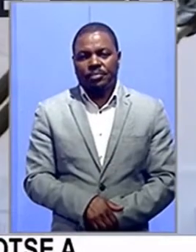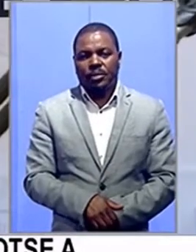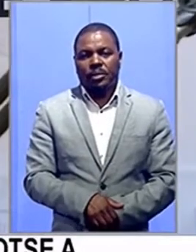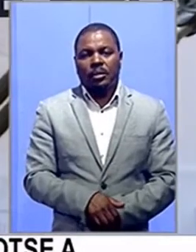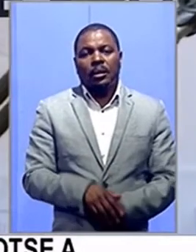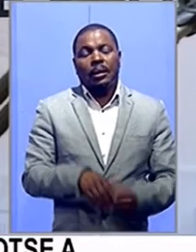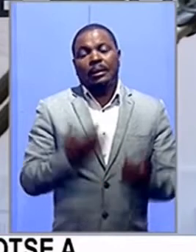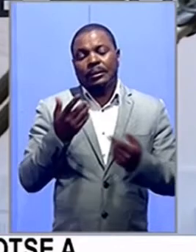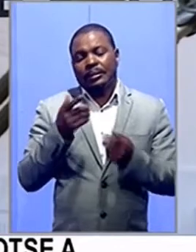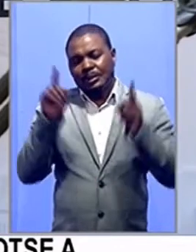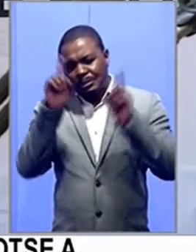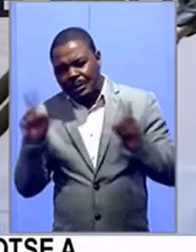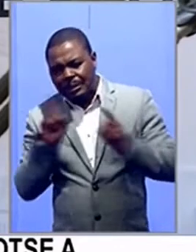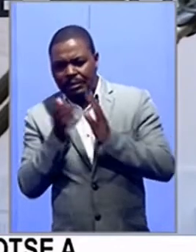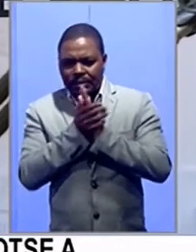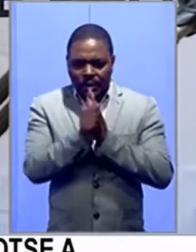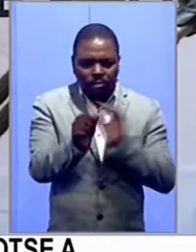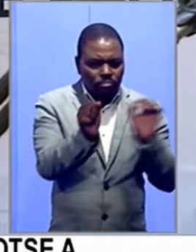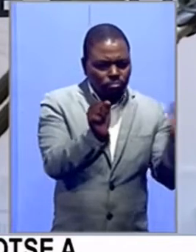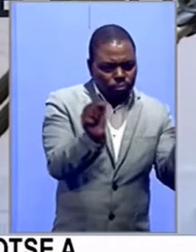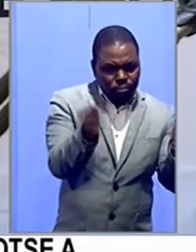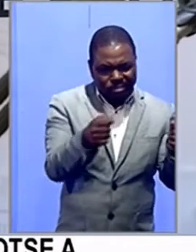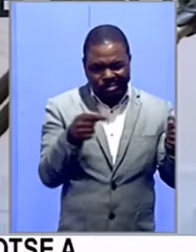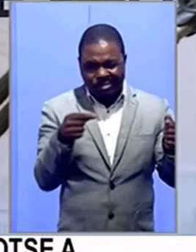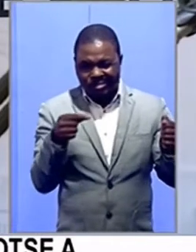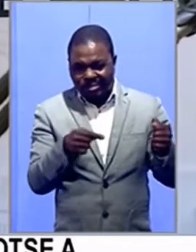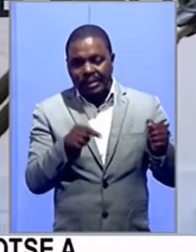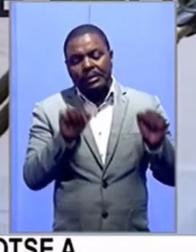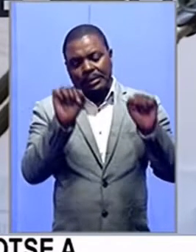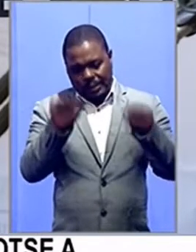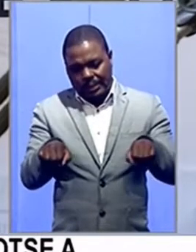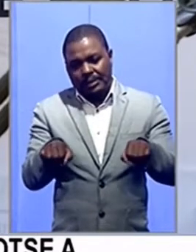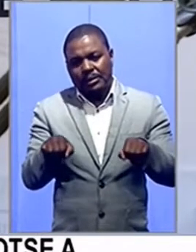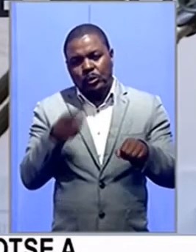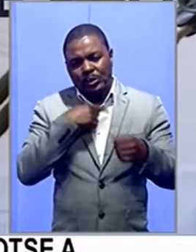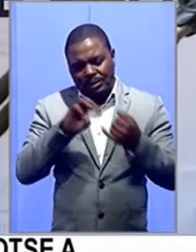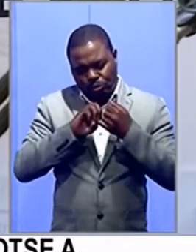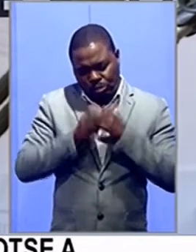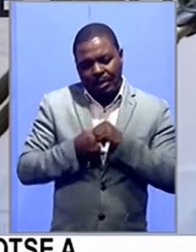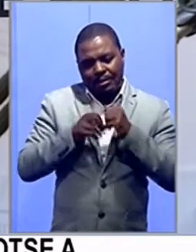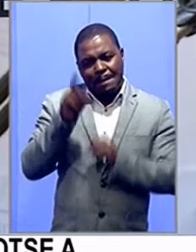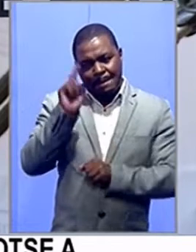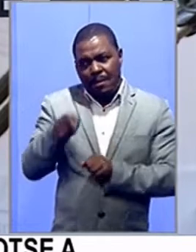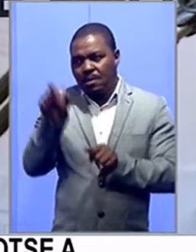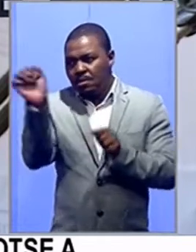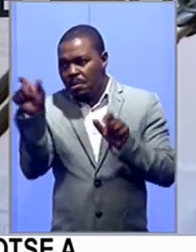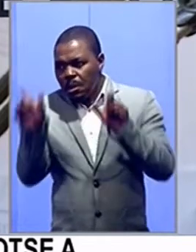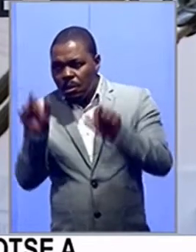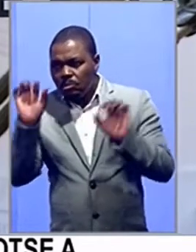of specialized skills. Yes, we have to really try our best to get people here.